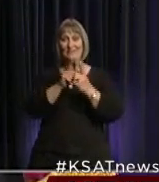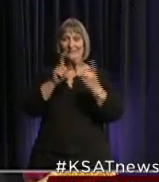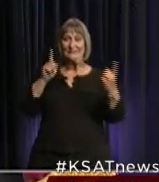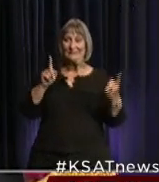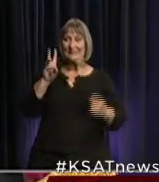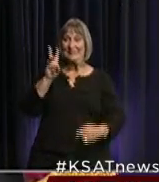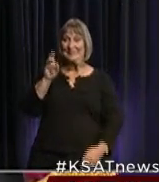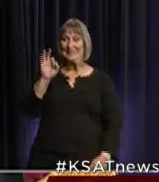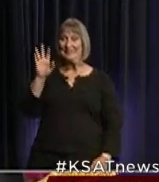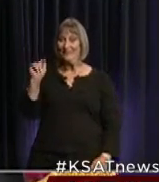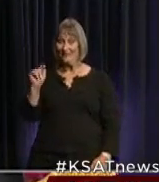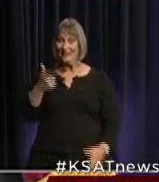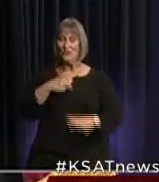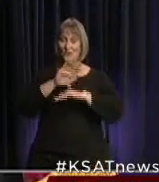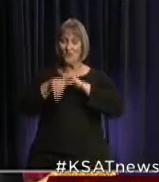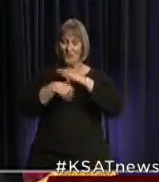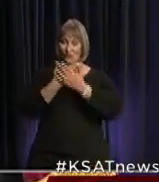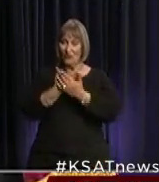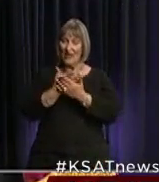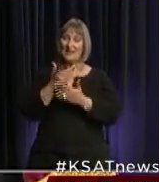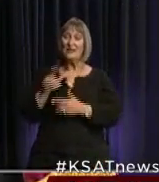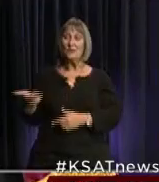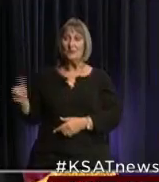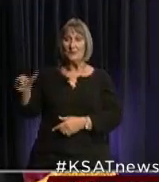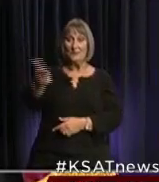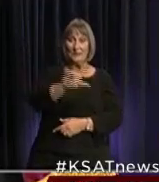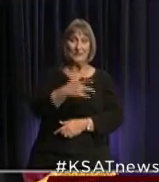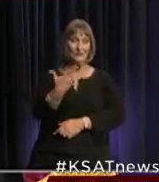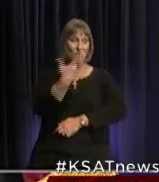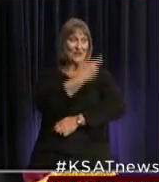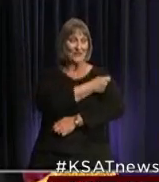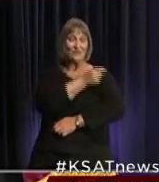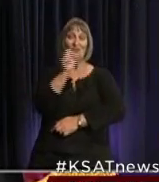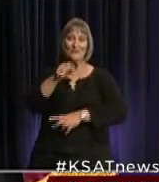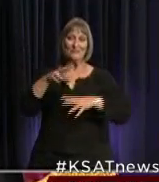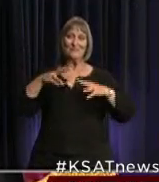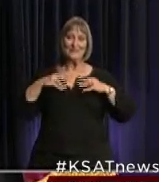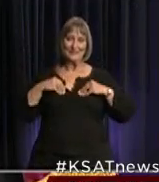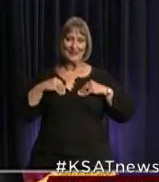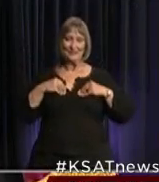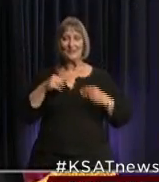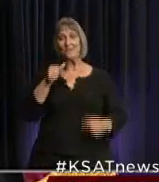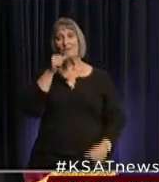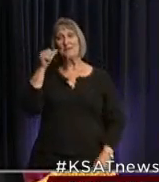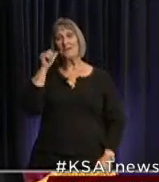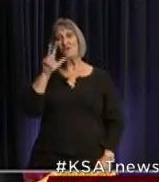your hands, and get vaccinated when it's your turn. As of yesterday,